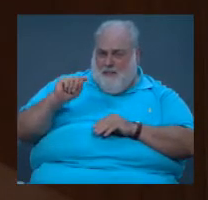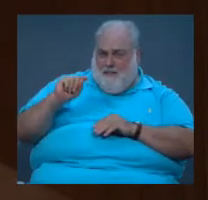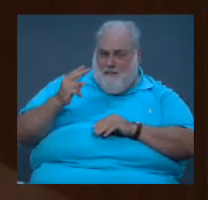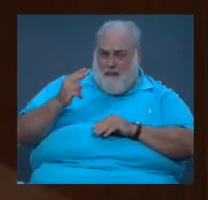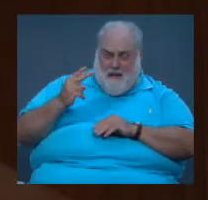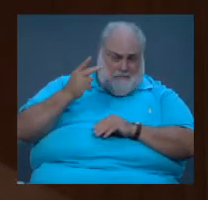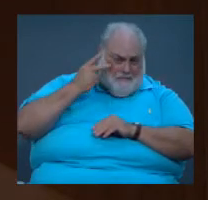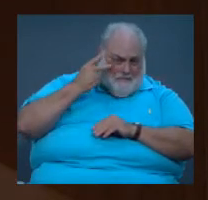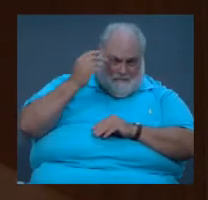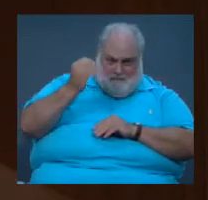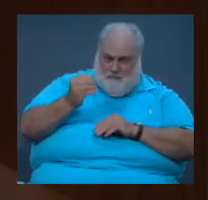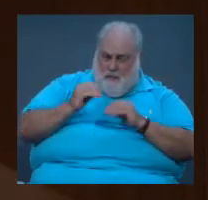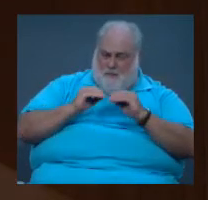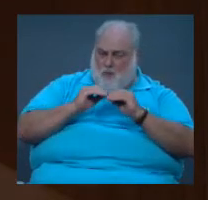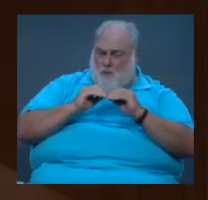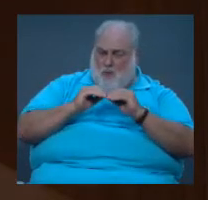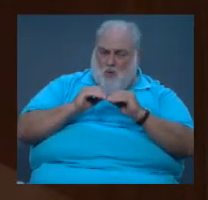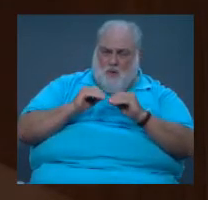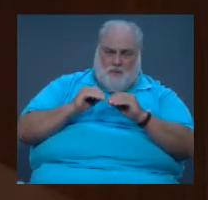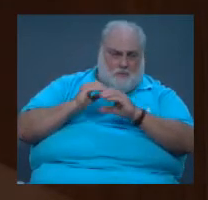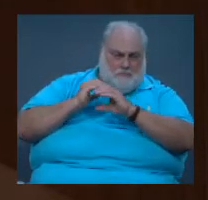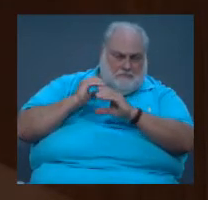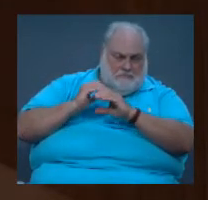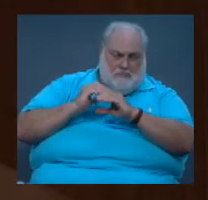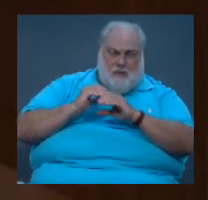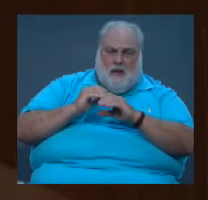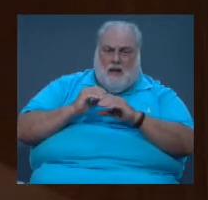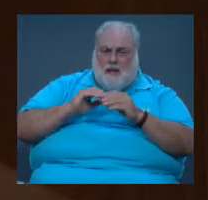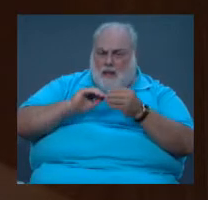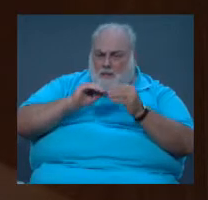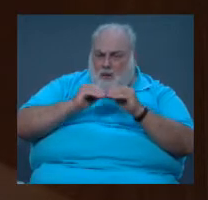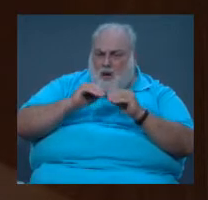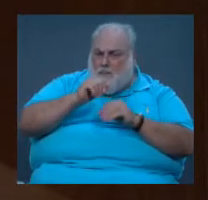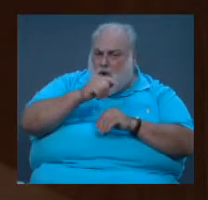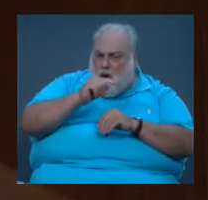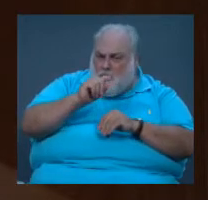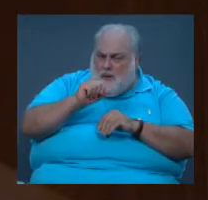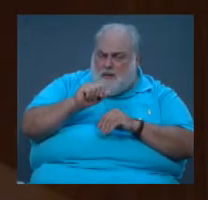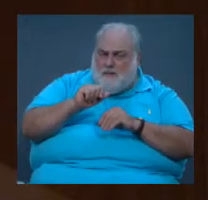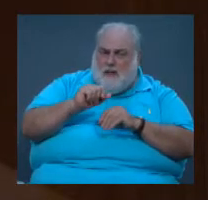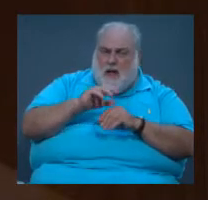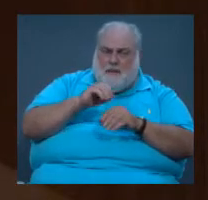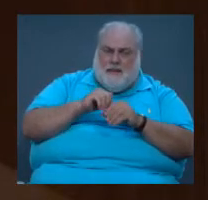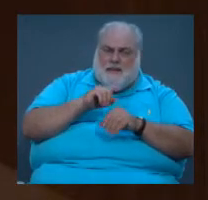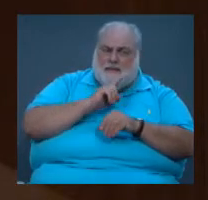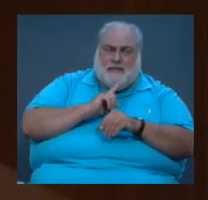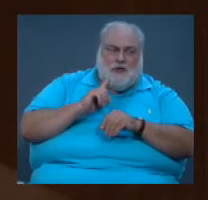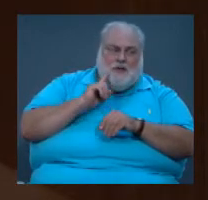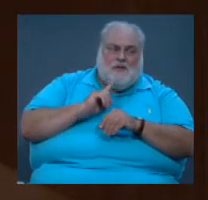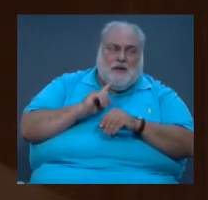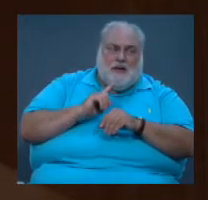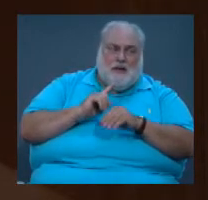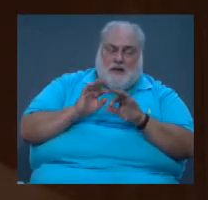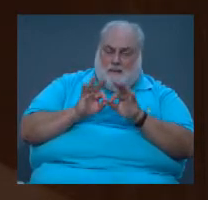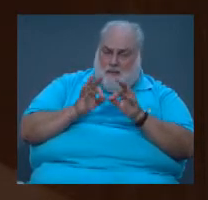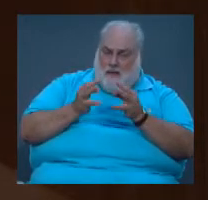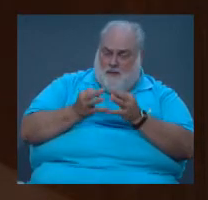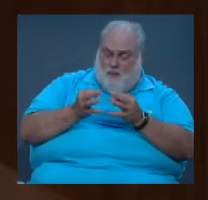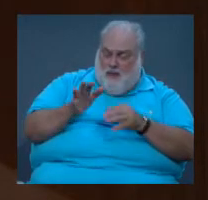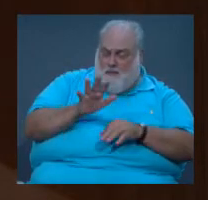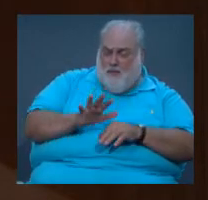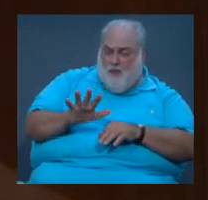the mobile homes in either the numbers of apartments or the numbers of single family, because we have